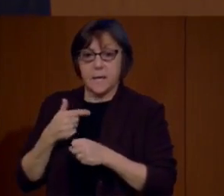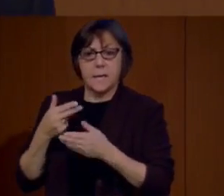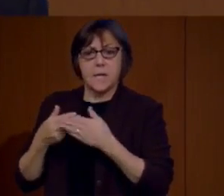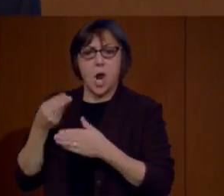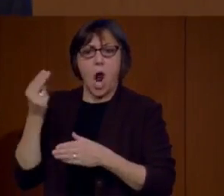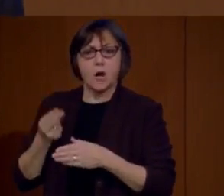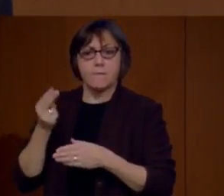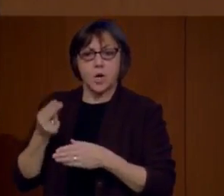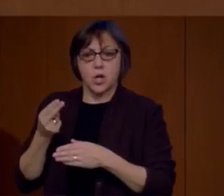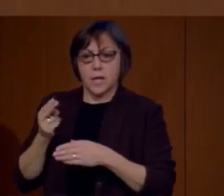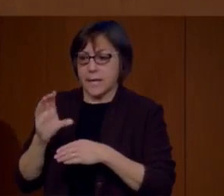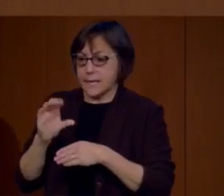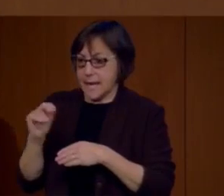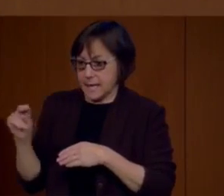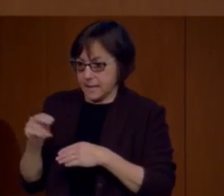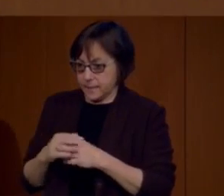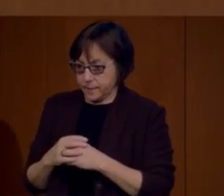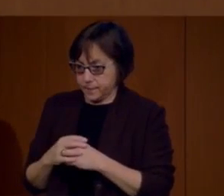Hartford, Connecticut,